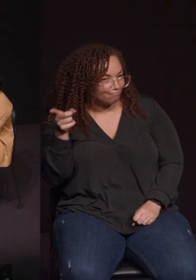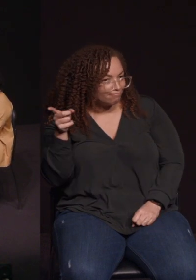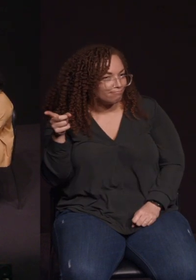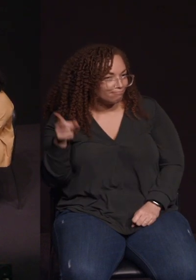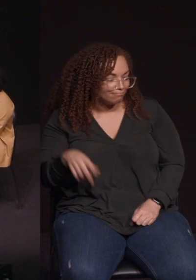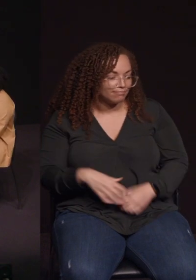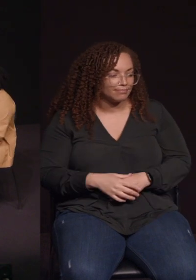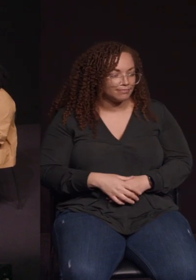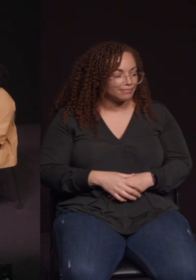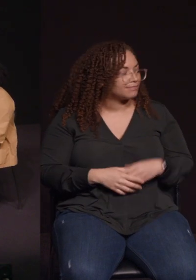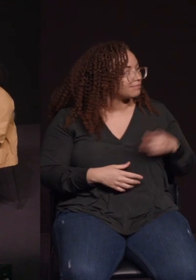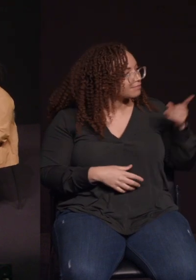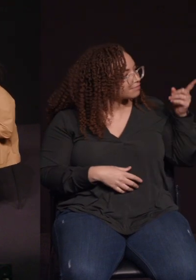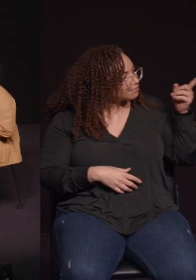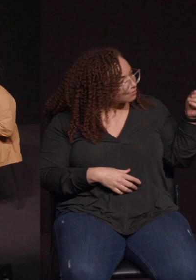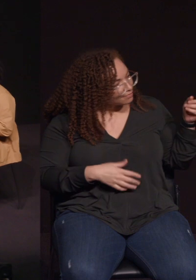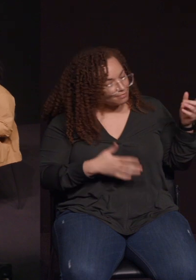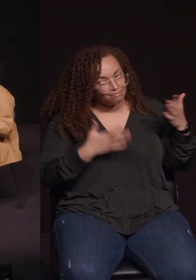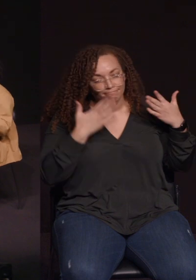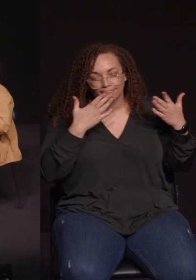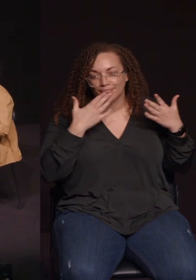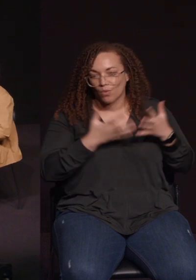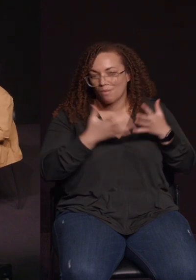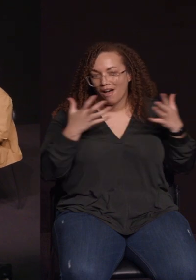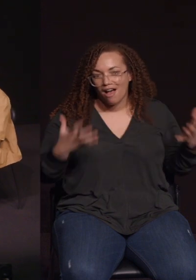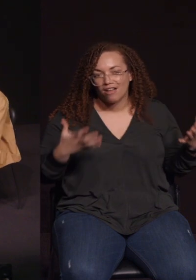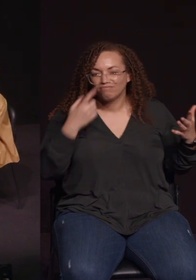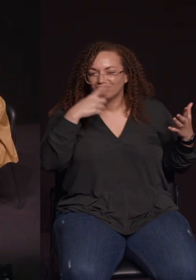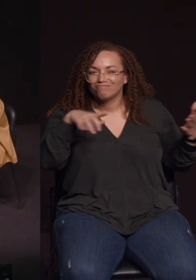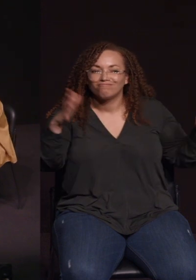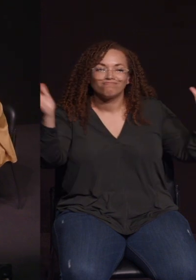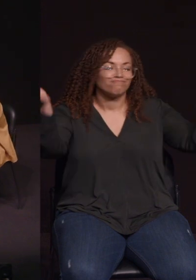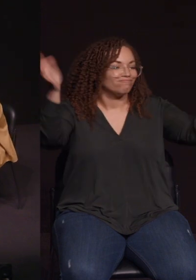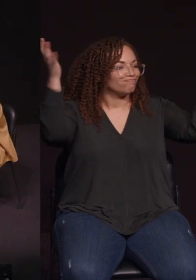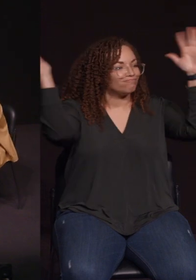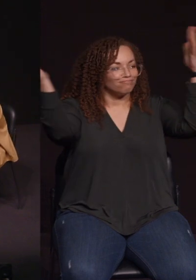Thank y'all so much, man. Y'all please get him a round of applause. We'll transition to you.